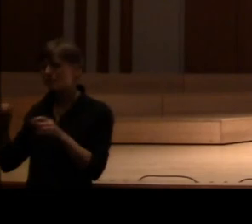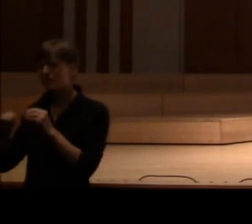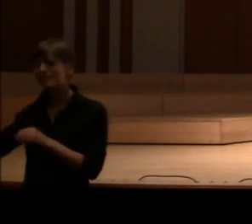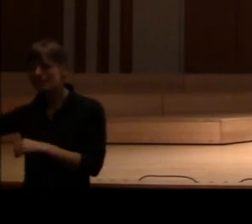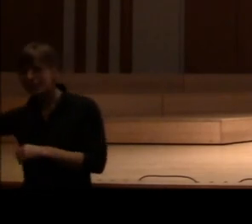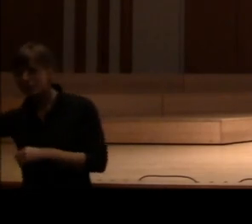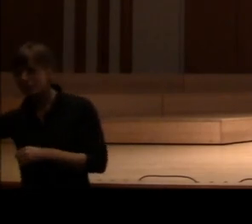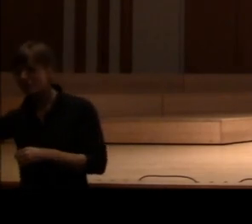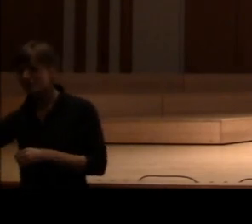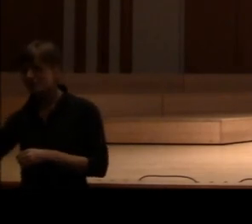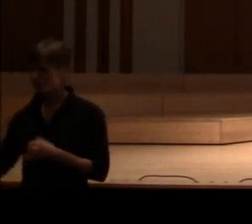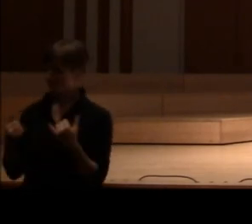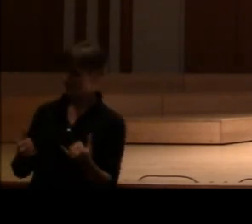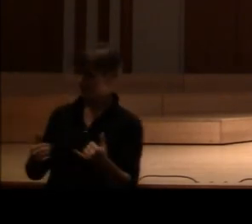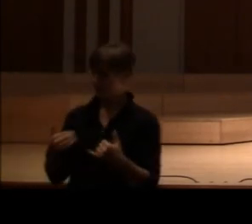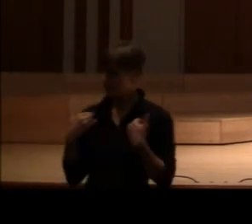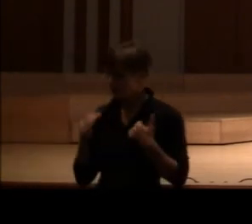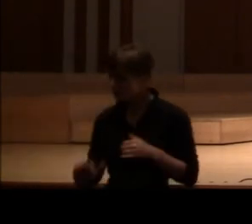And later. Yes.